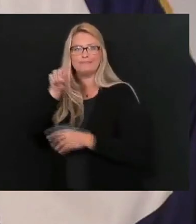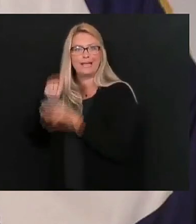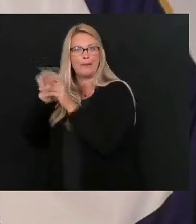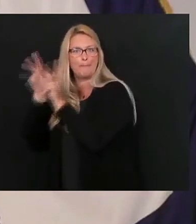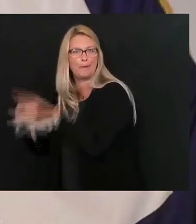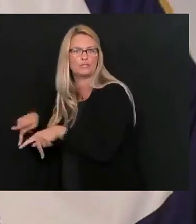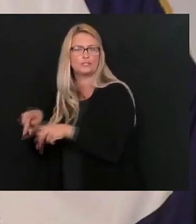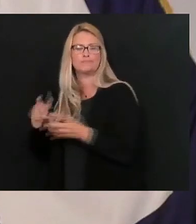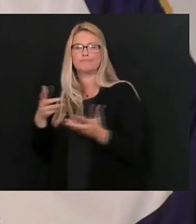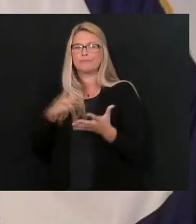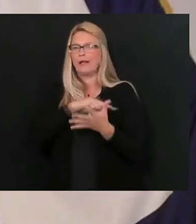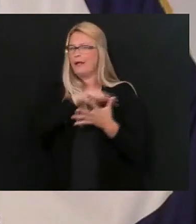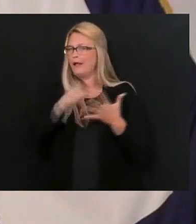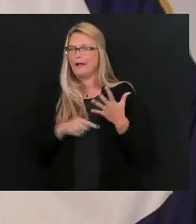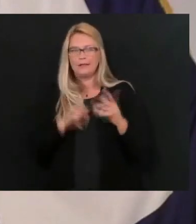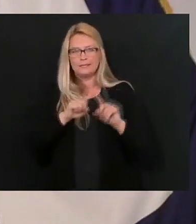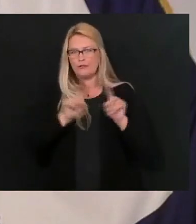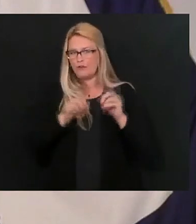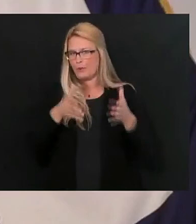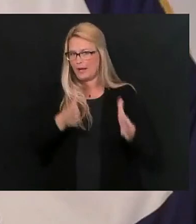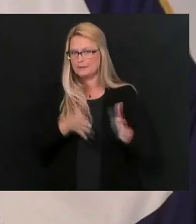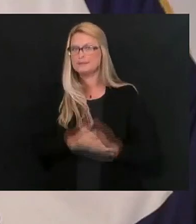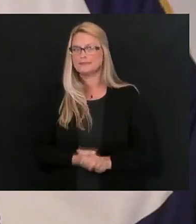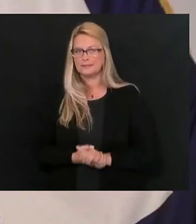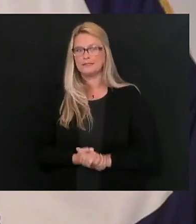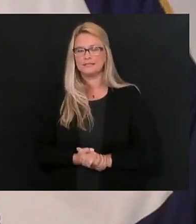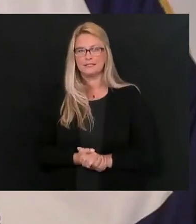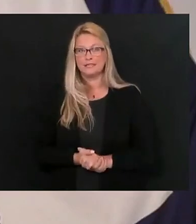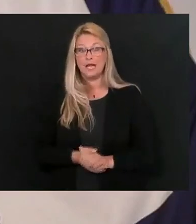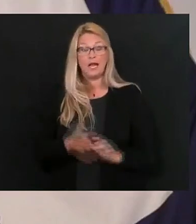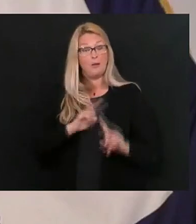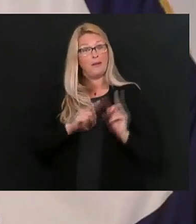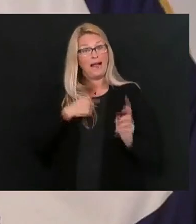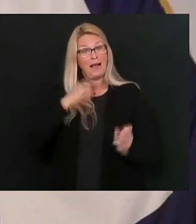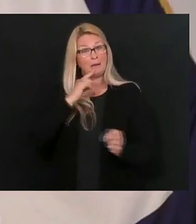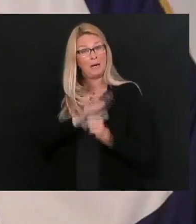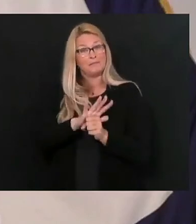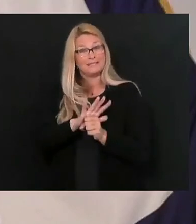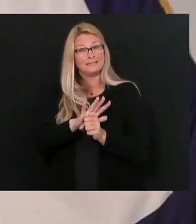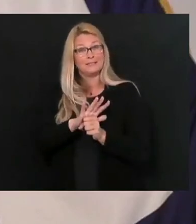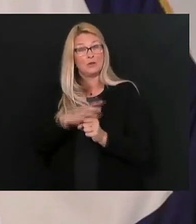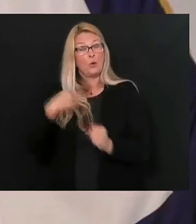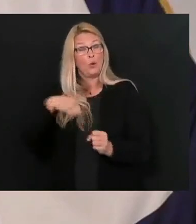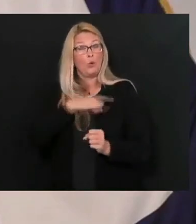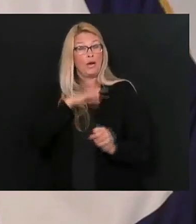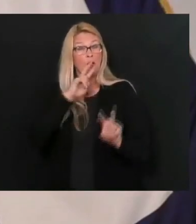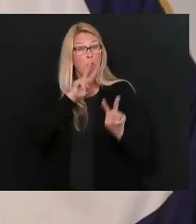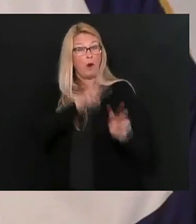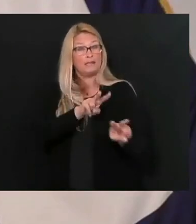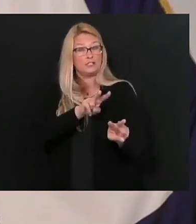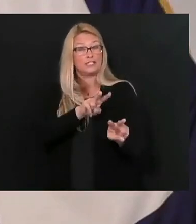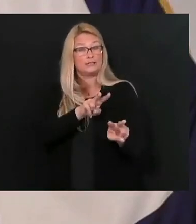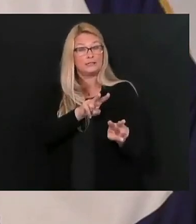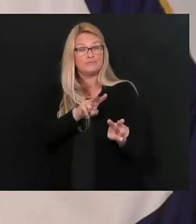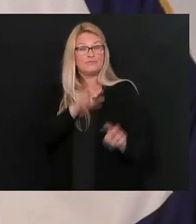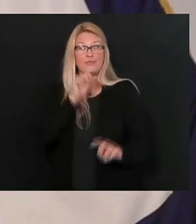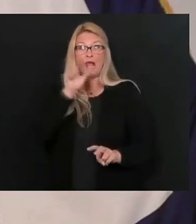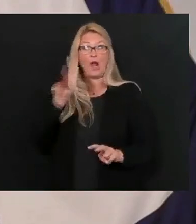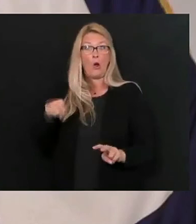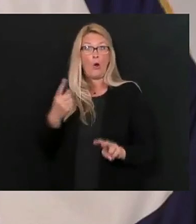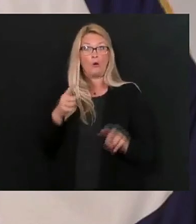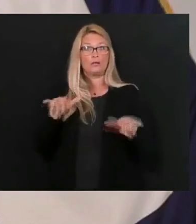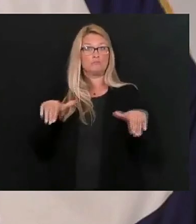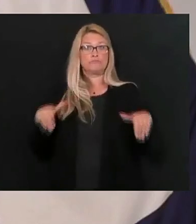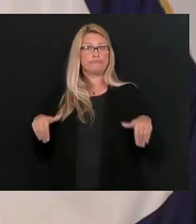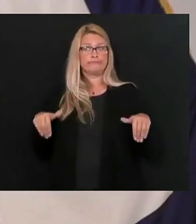But with all that being said, I can assure you that we're watching. I mean, this is not like we're just sitting back